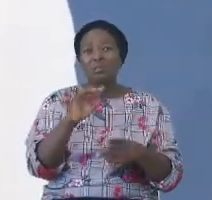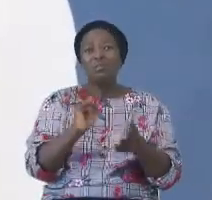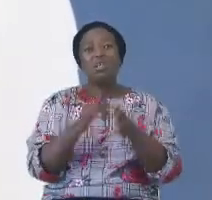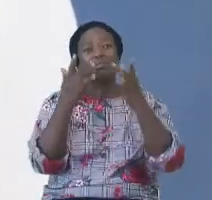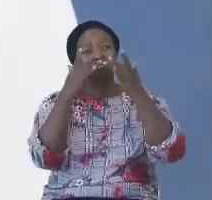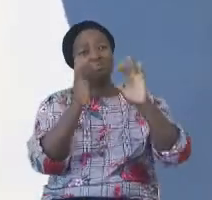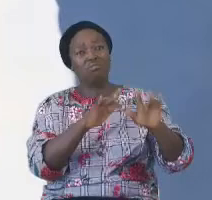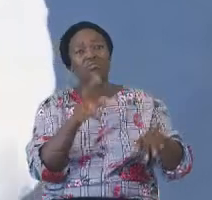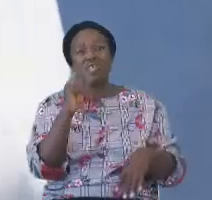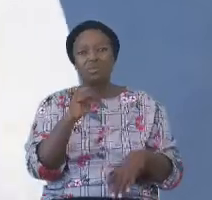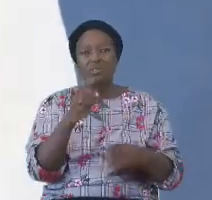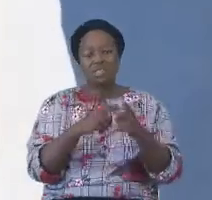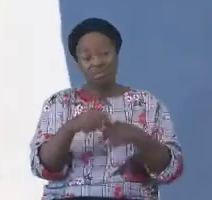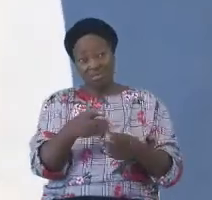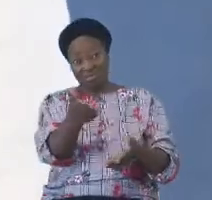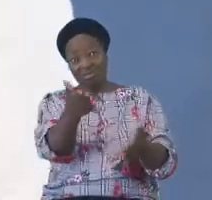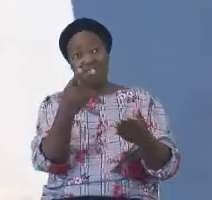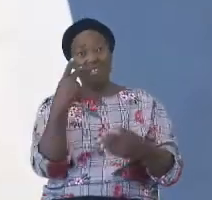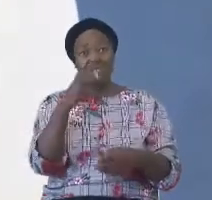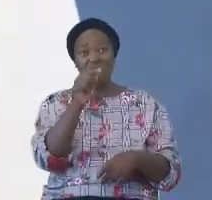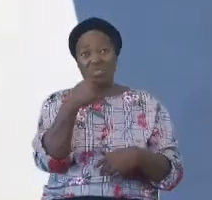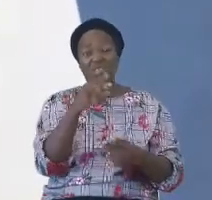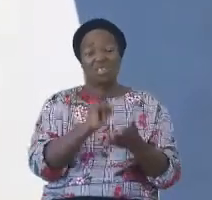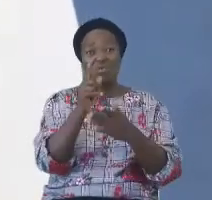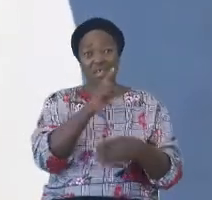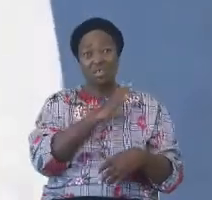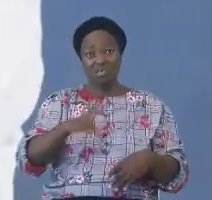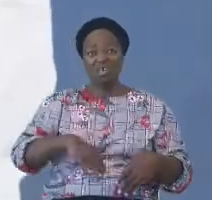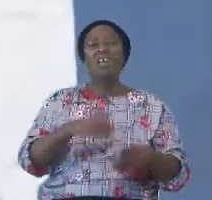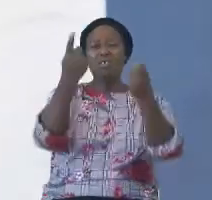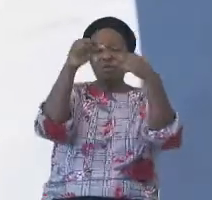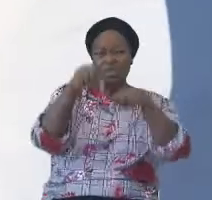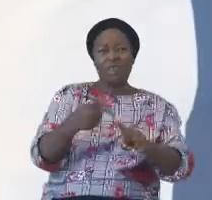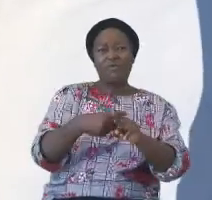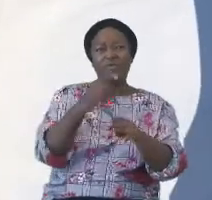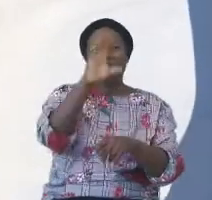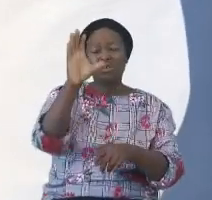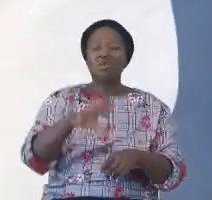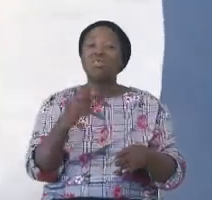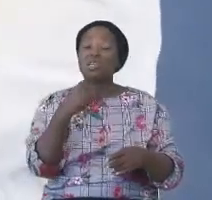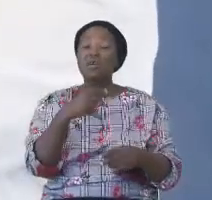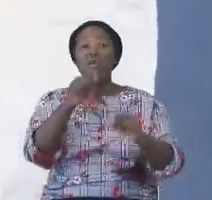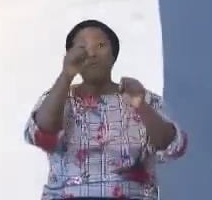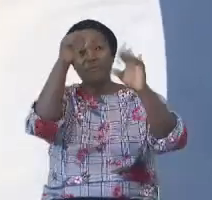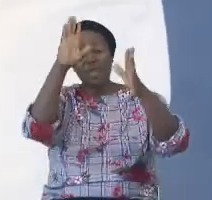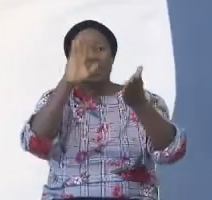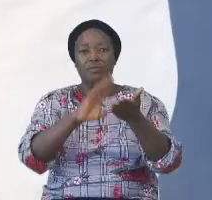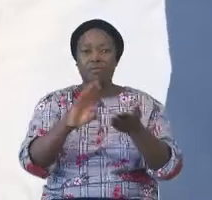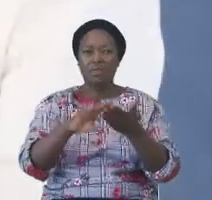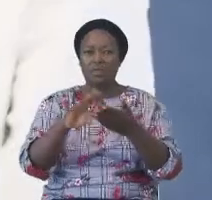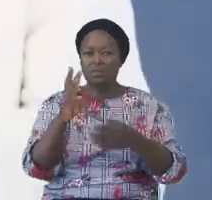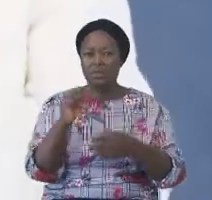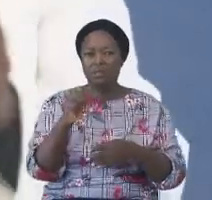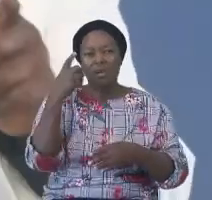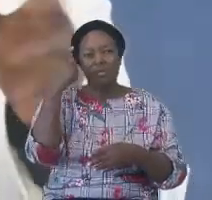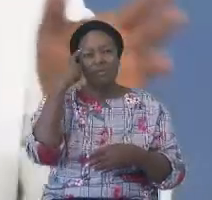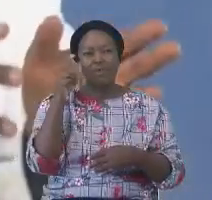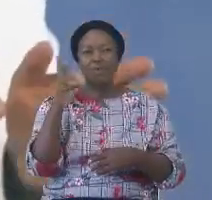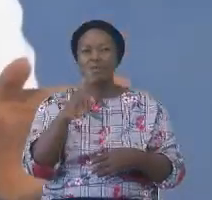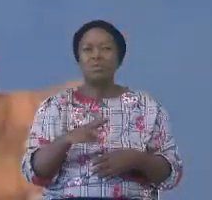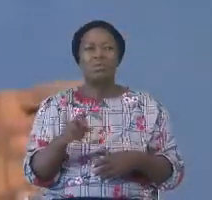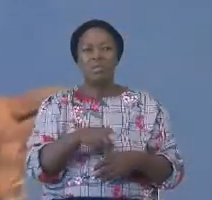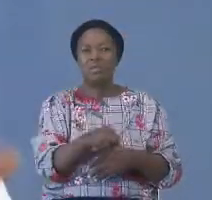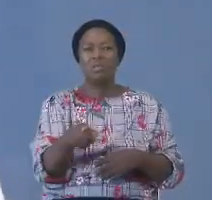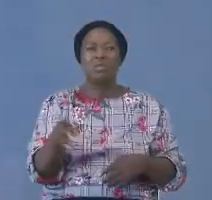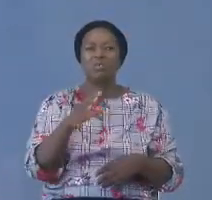scount him them who them that made fun of him you say you have the christ come down from the cross he said